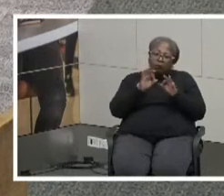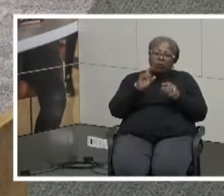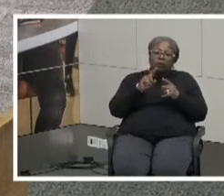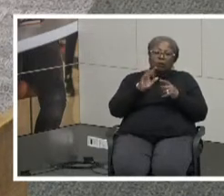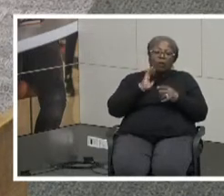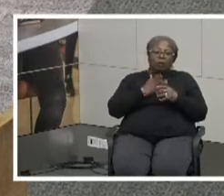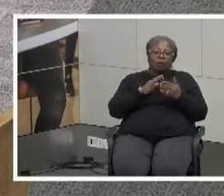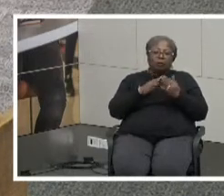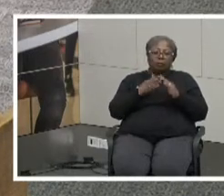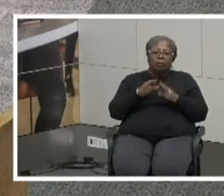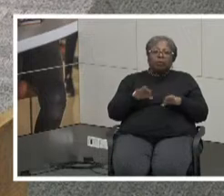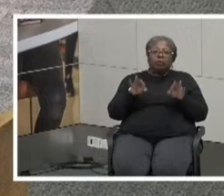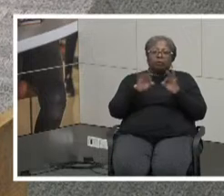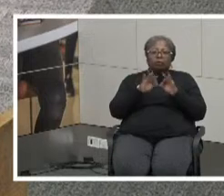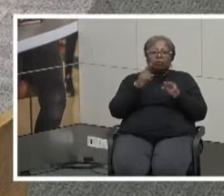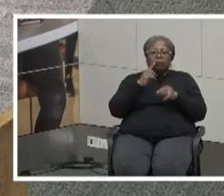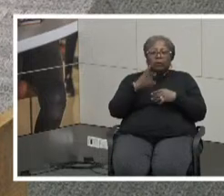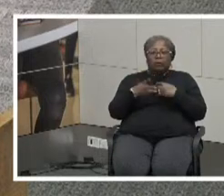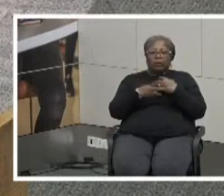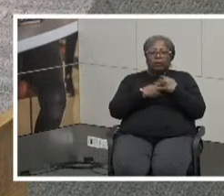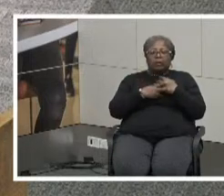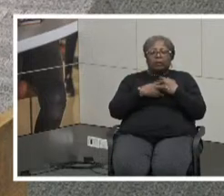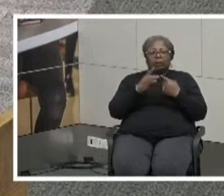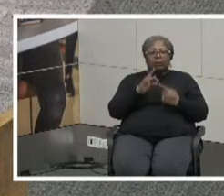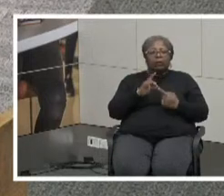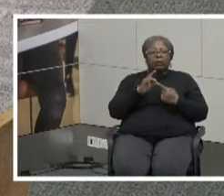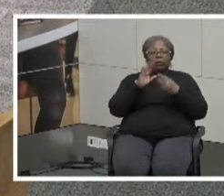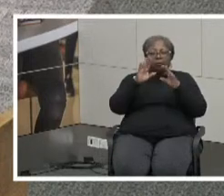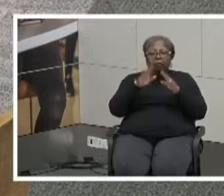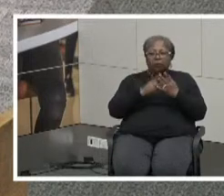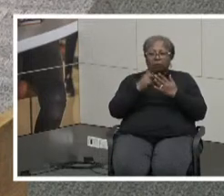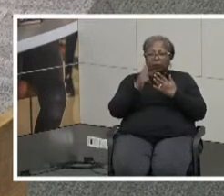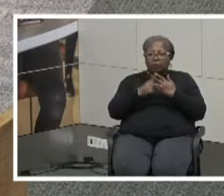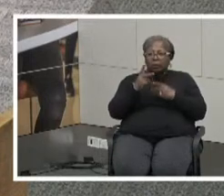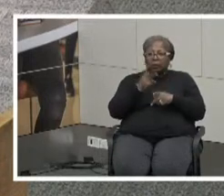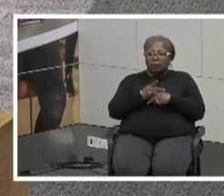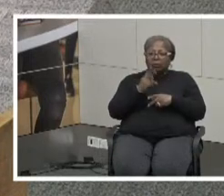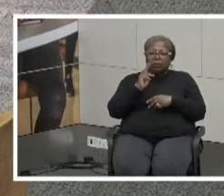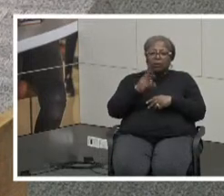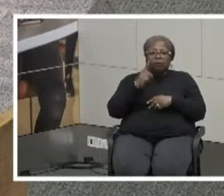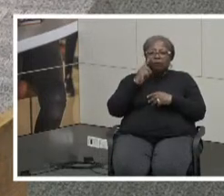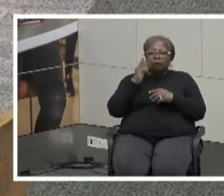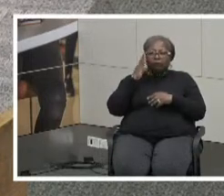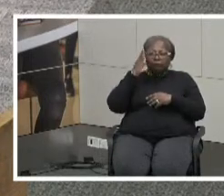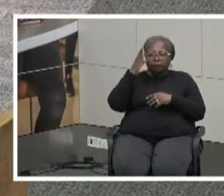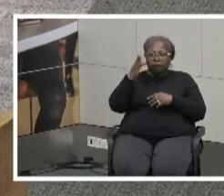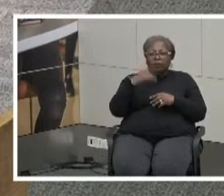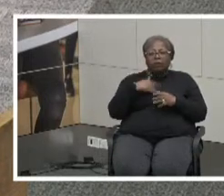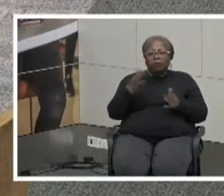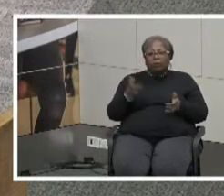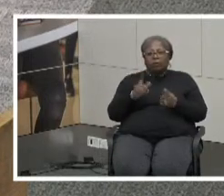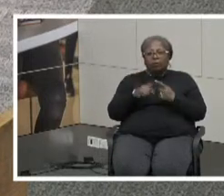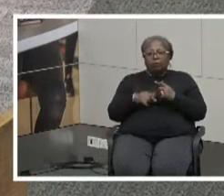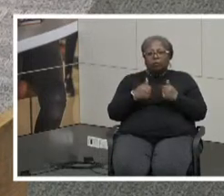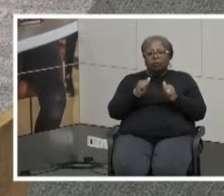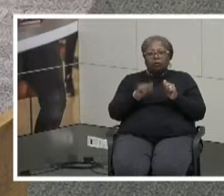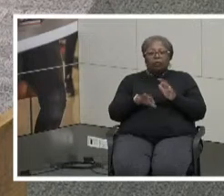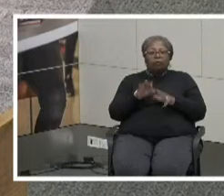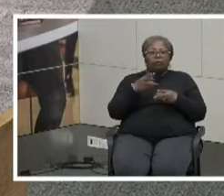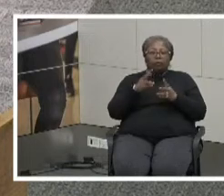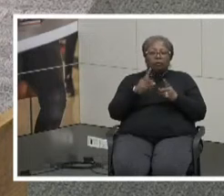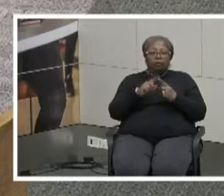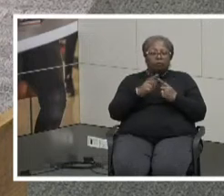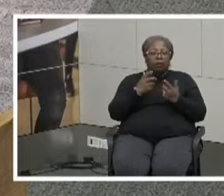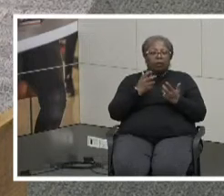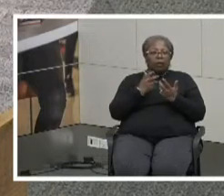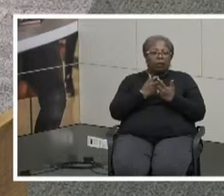is vital for safeguarding Wharton's exceptional program and ensuring its Legacy for future Generations I encourage you to try to find a way to